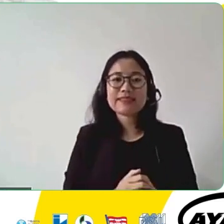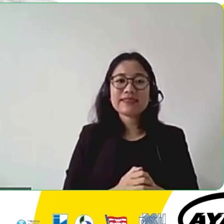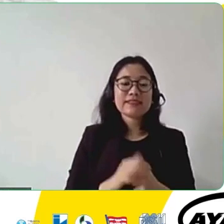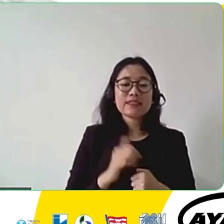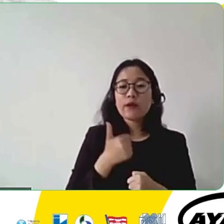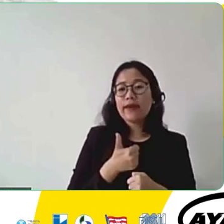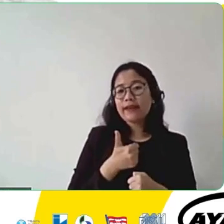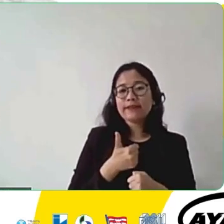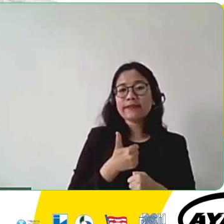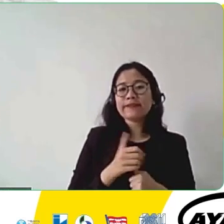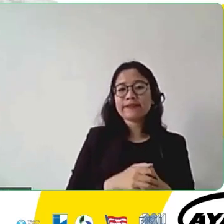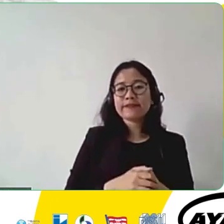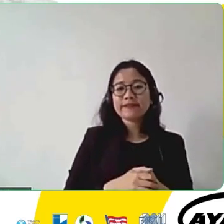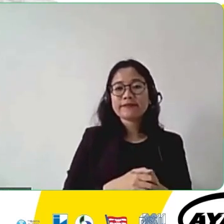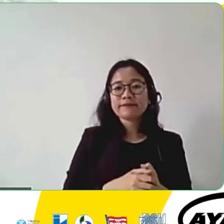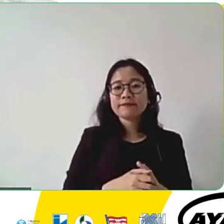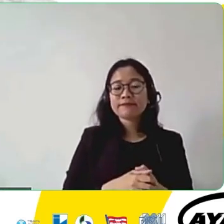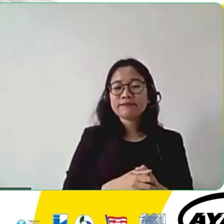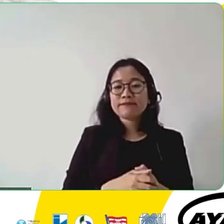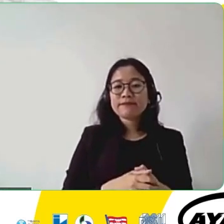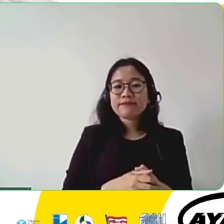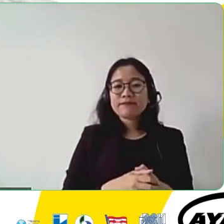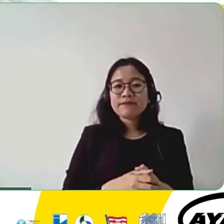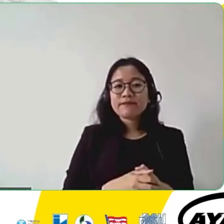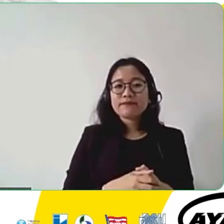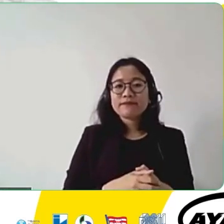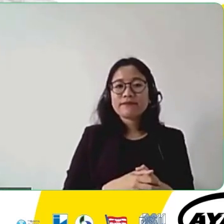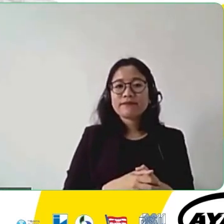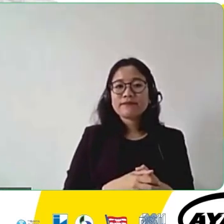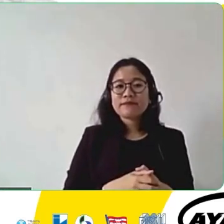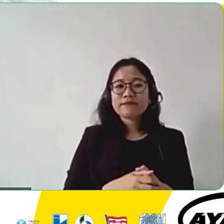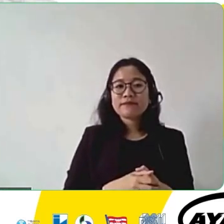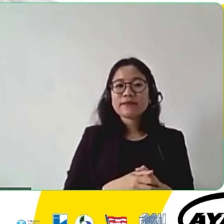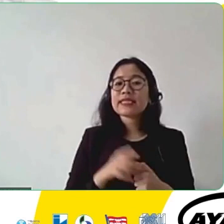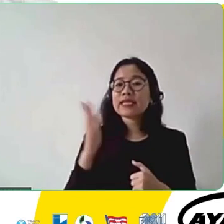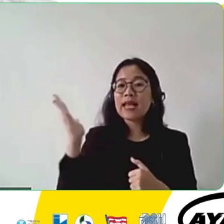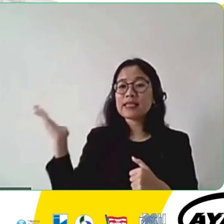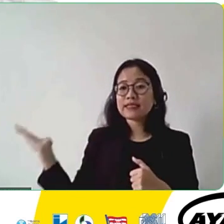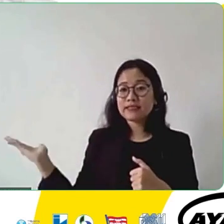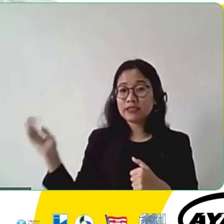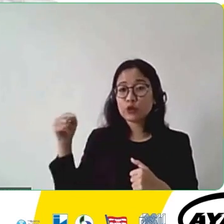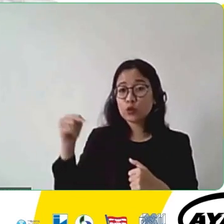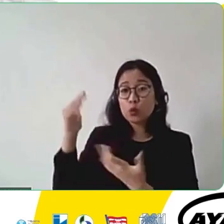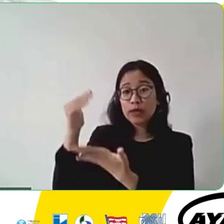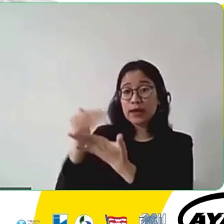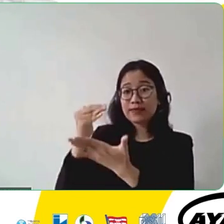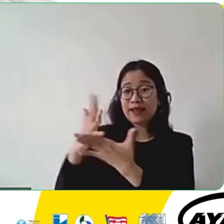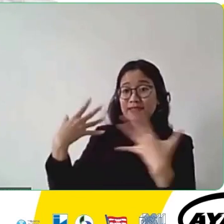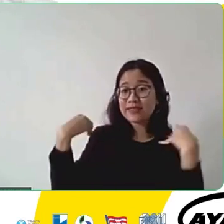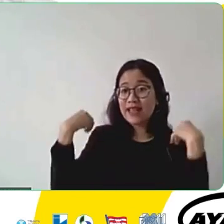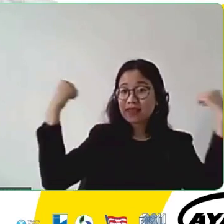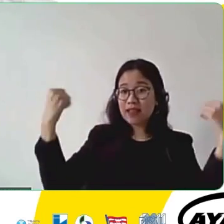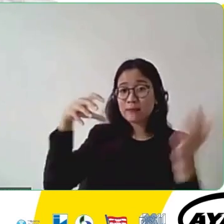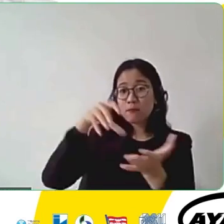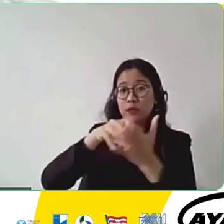based on the medical record in several hospitals in Jakarta, we found that the